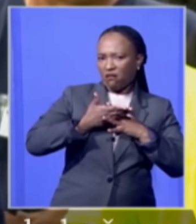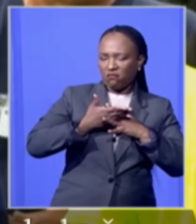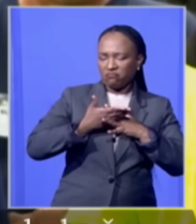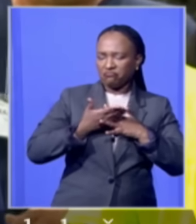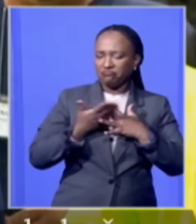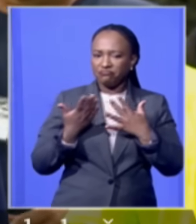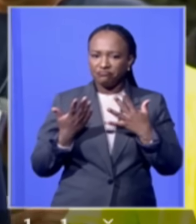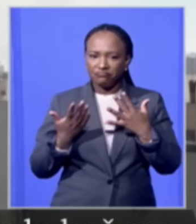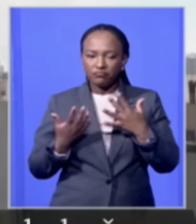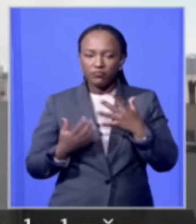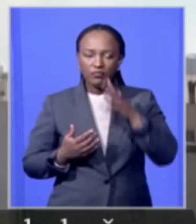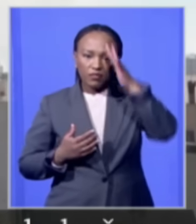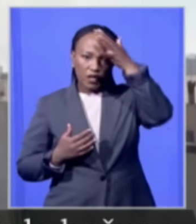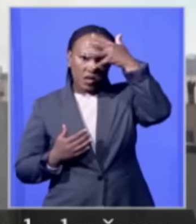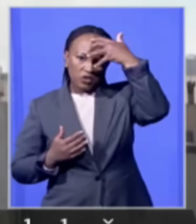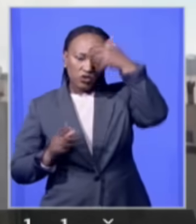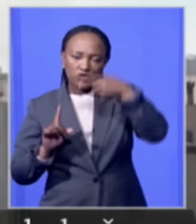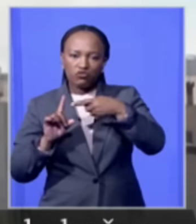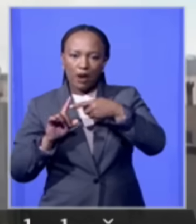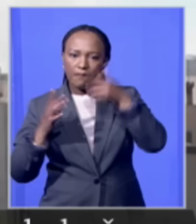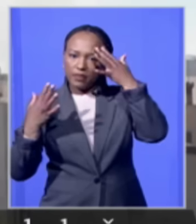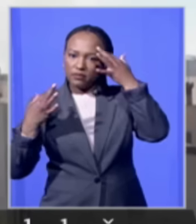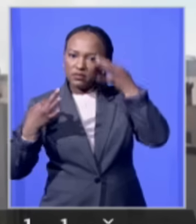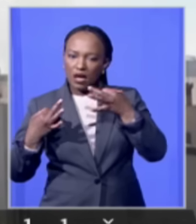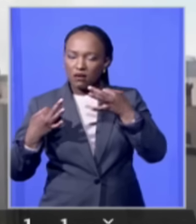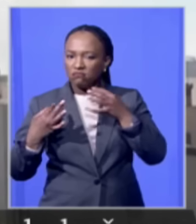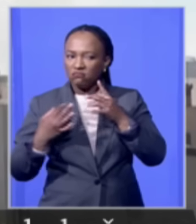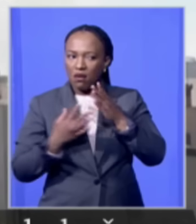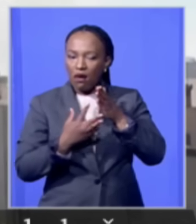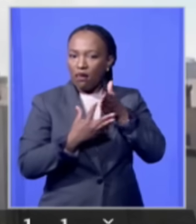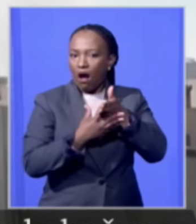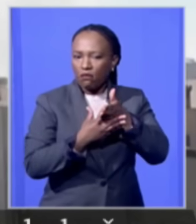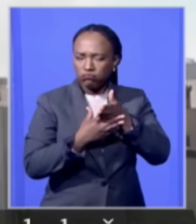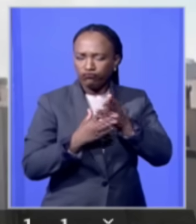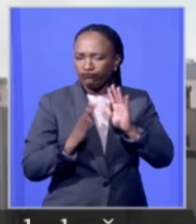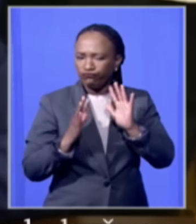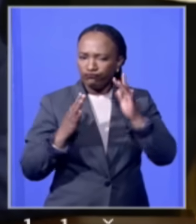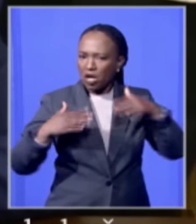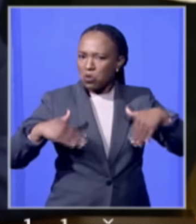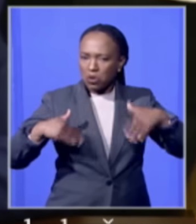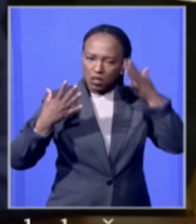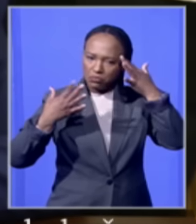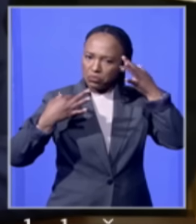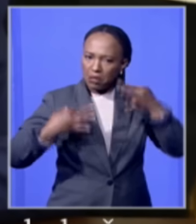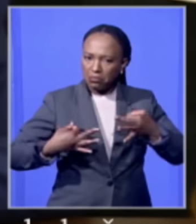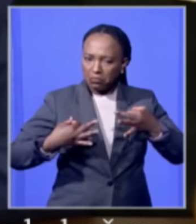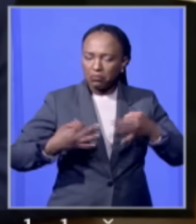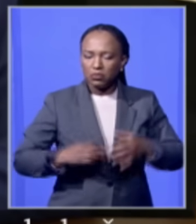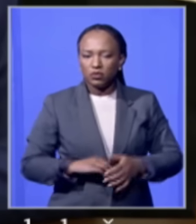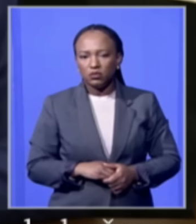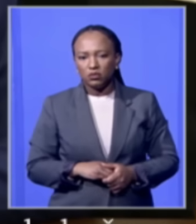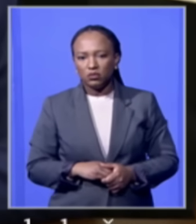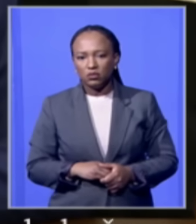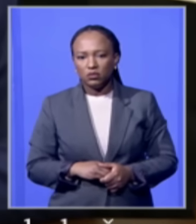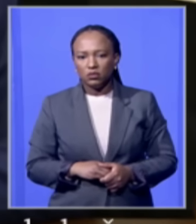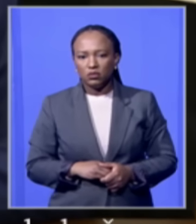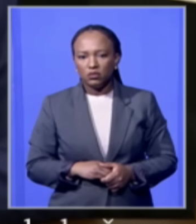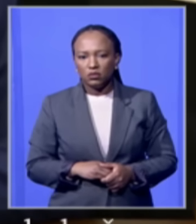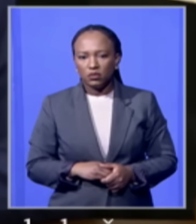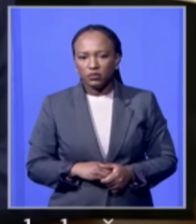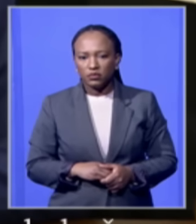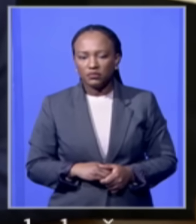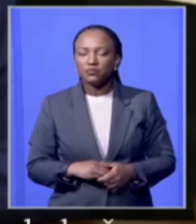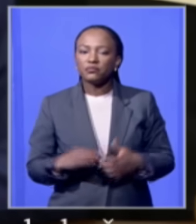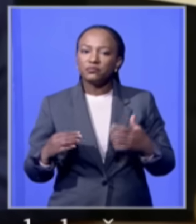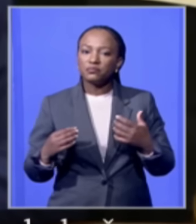ga a ise a tseye tshwetso ya gore America e tla tsenelela. I have ideas as to what to do, but I haven't made a final. I like to make the